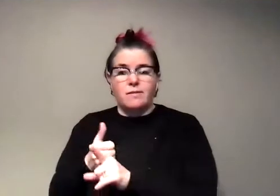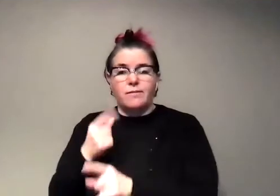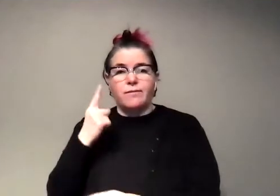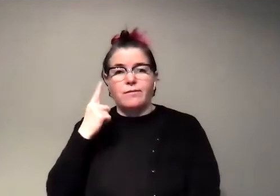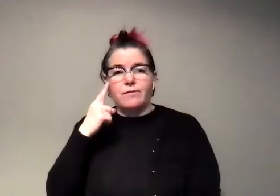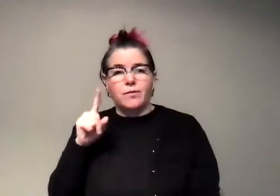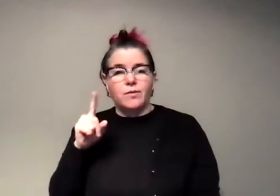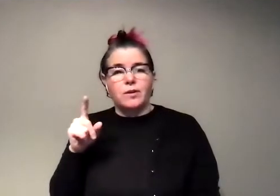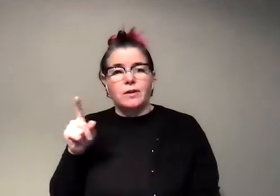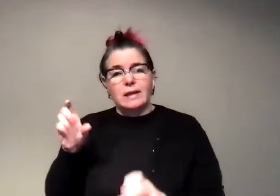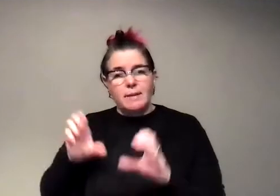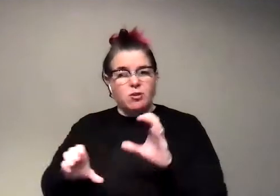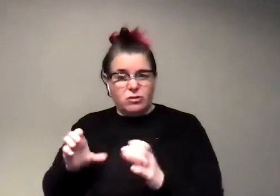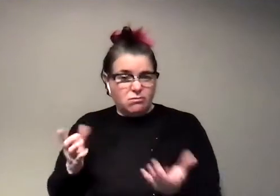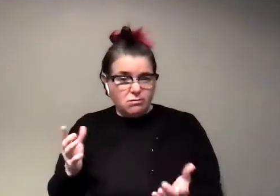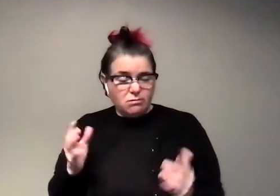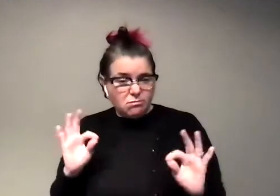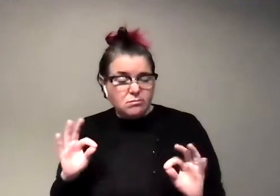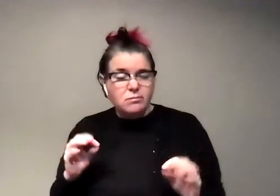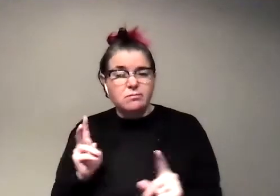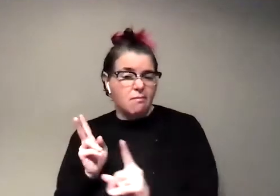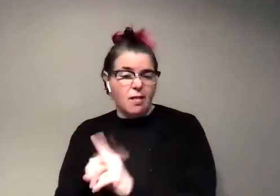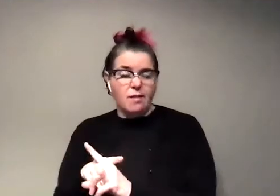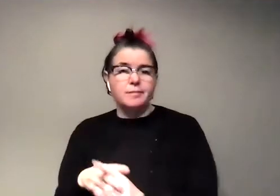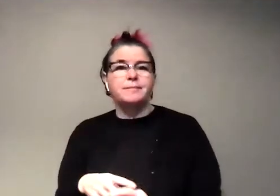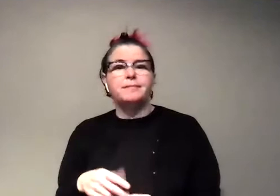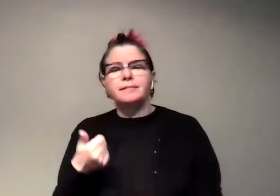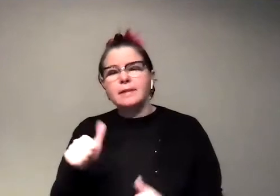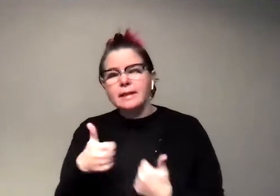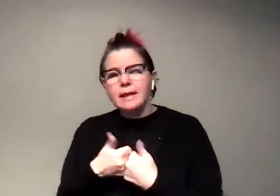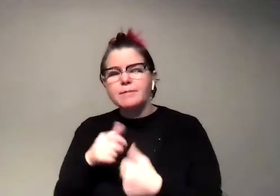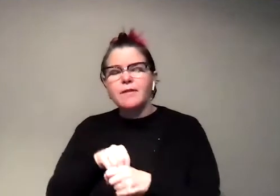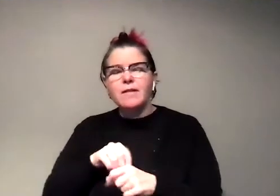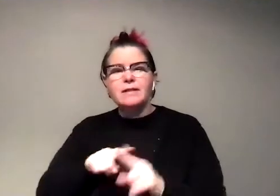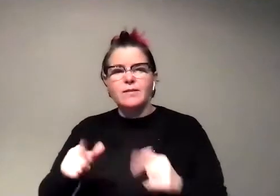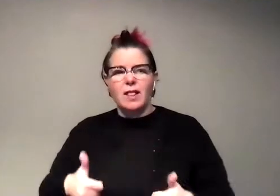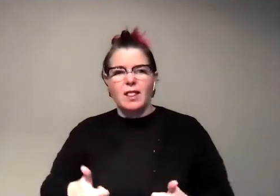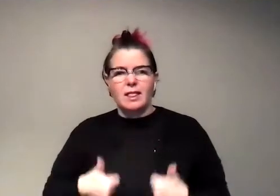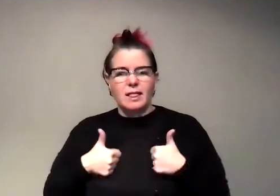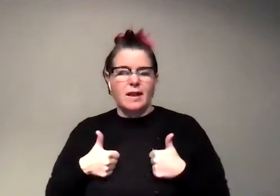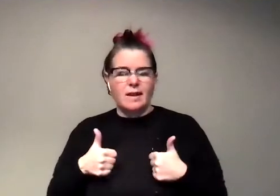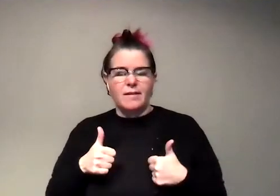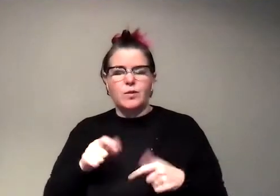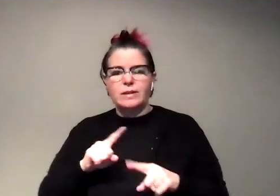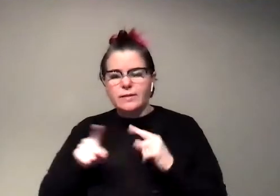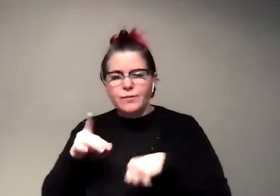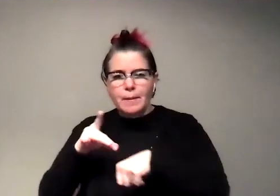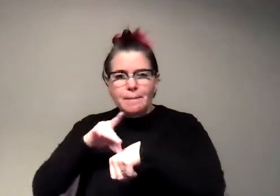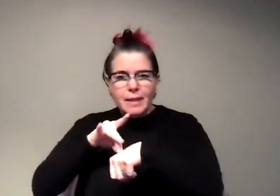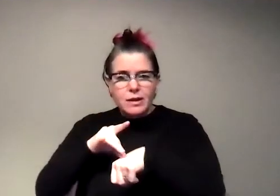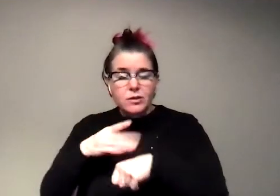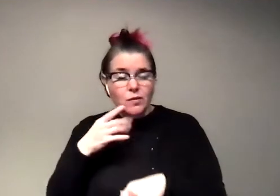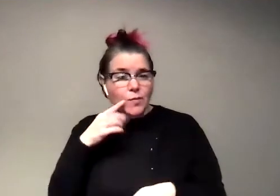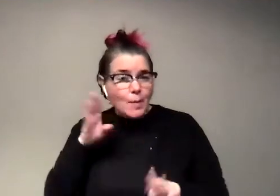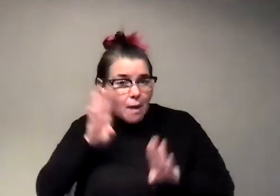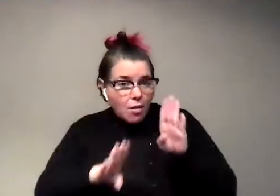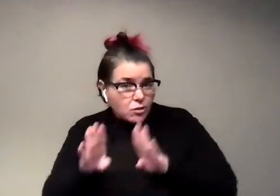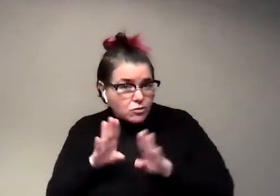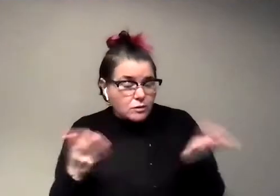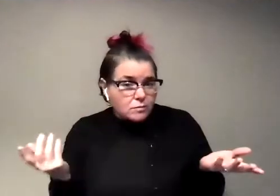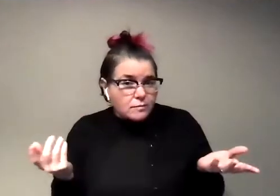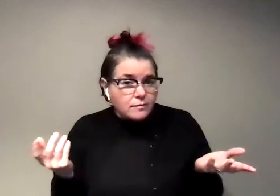for chemistry. And like any games that involve different life forms or like a different planets are great for like biology, right? Can